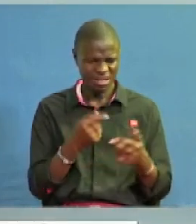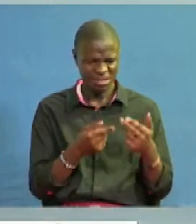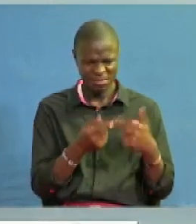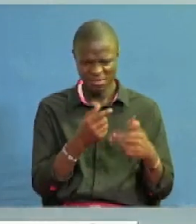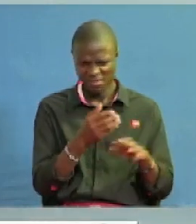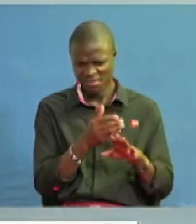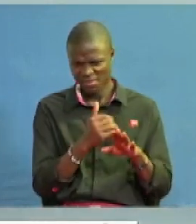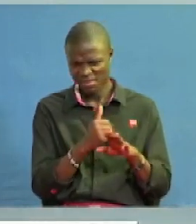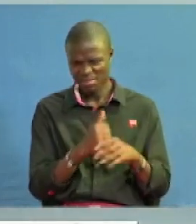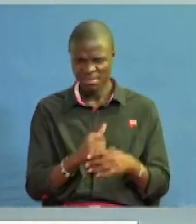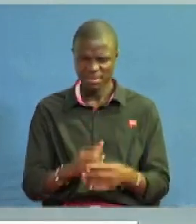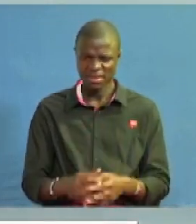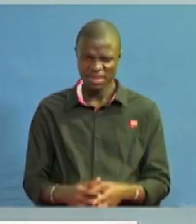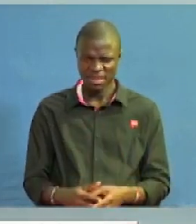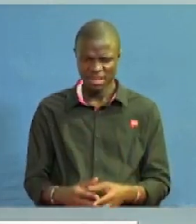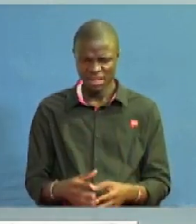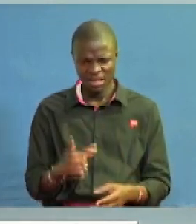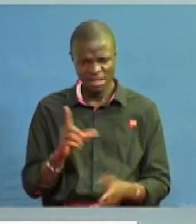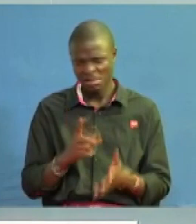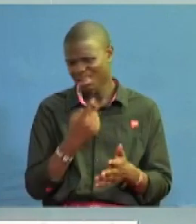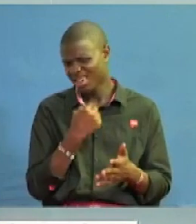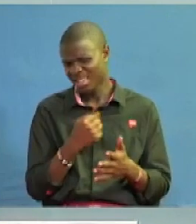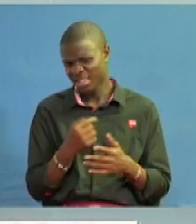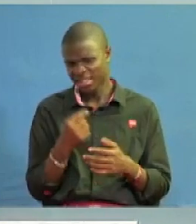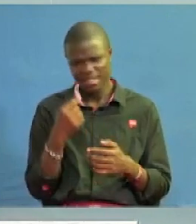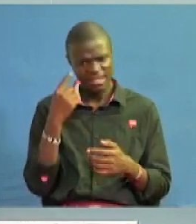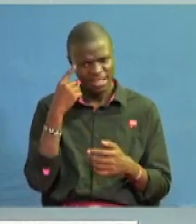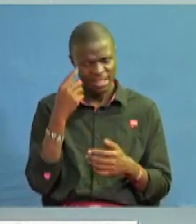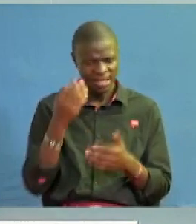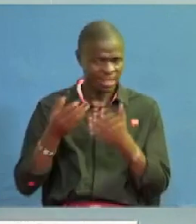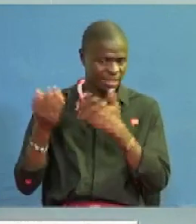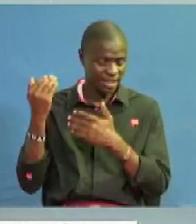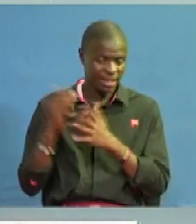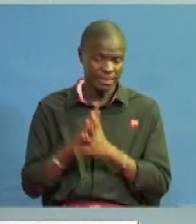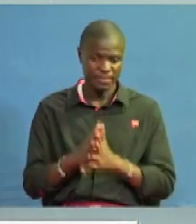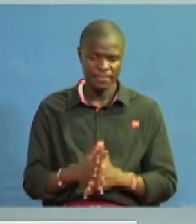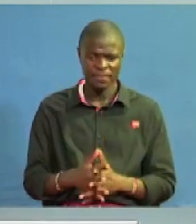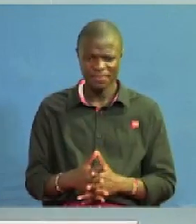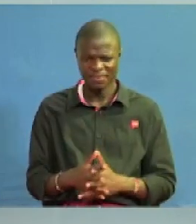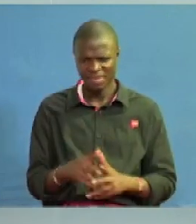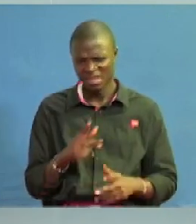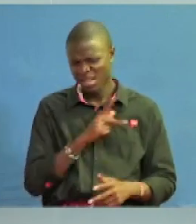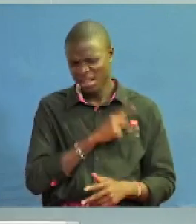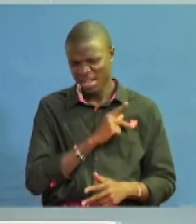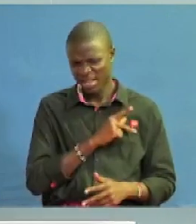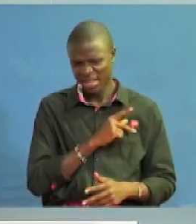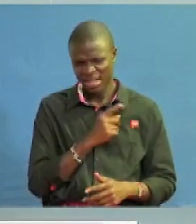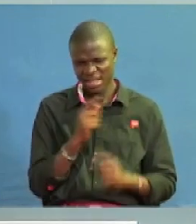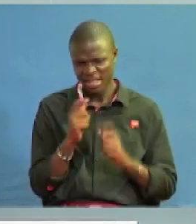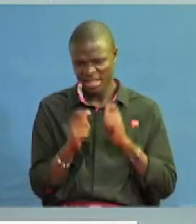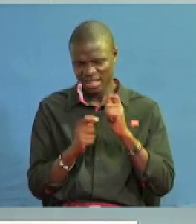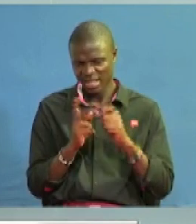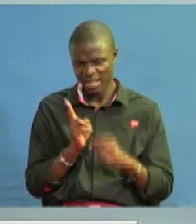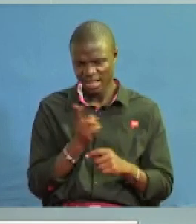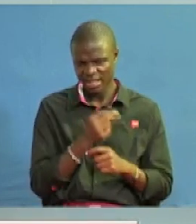idea from an expert, right? Yes. All right, now, like I have mentioned earlier, we are talking about the stock market. Kindly explain to us what